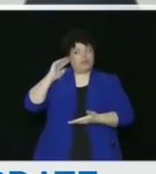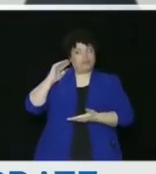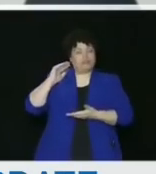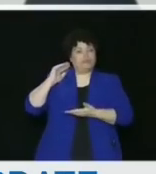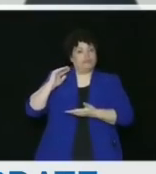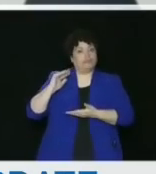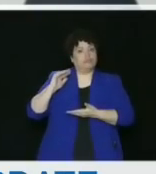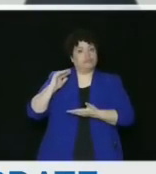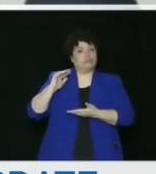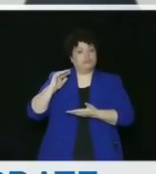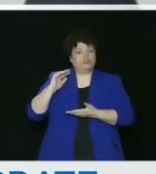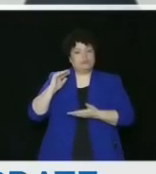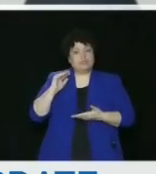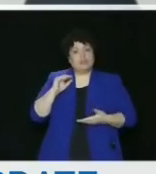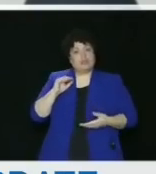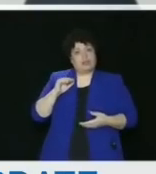be